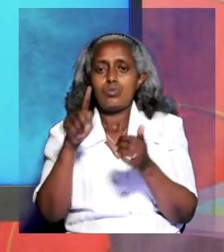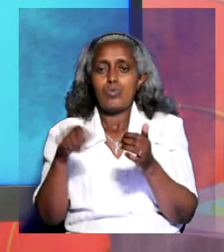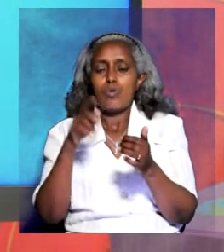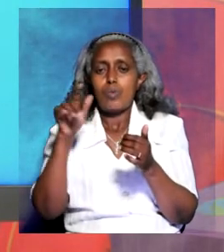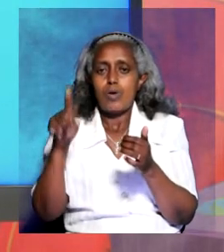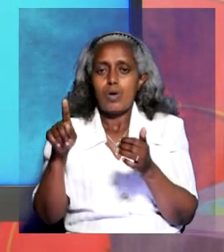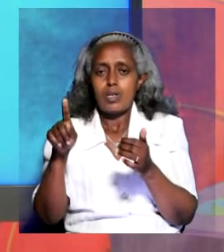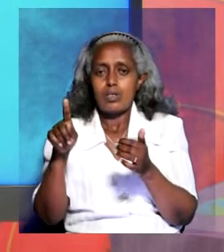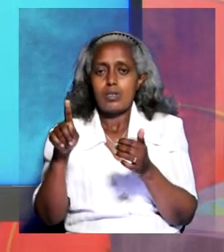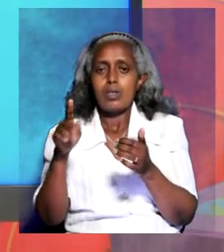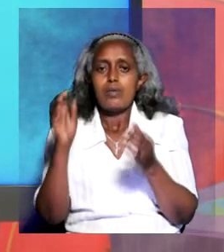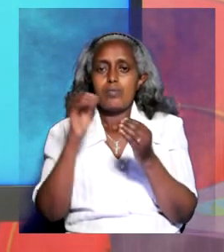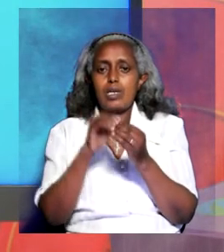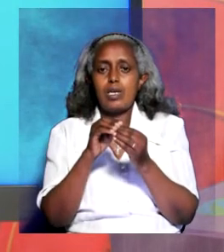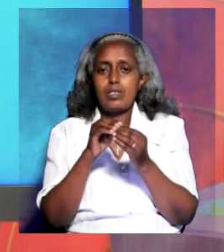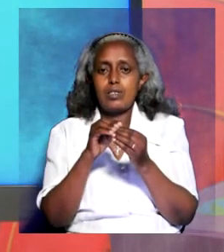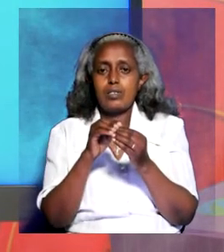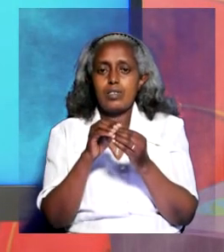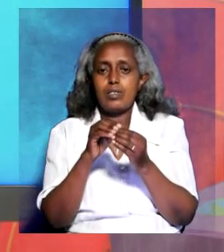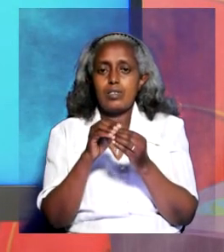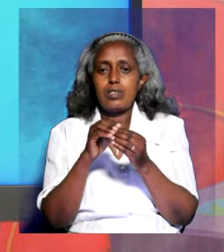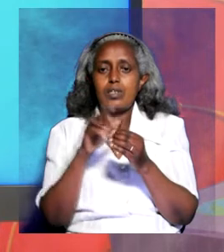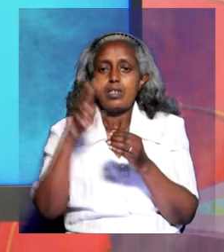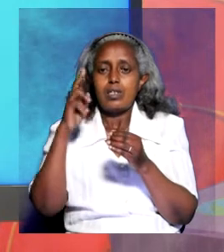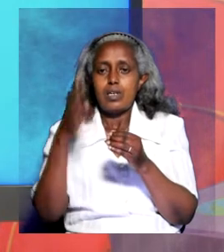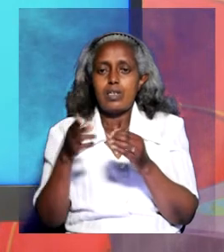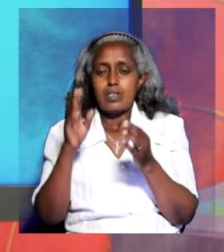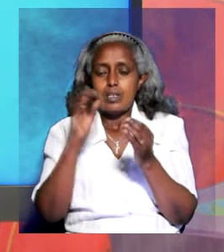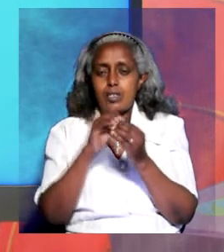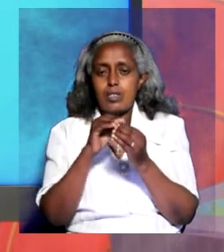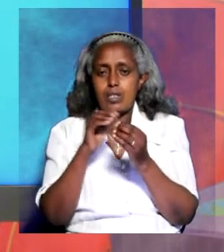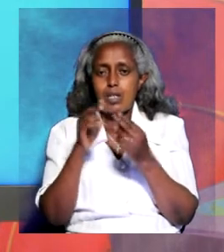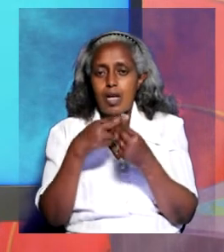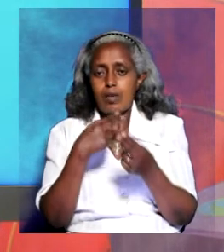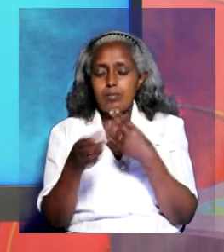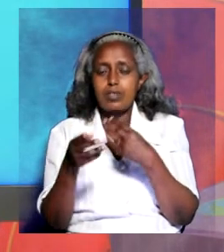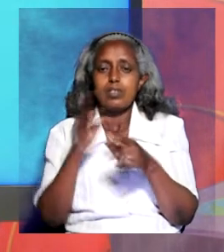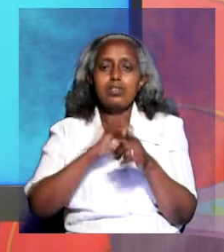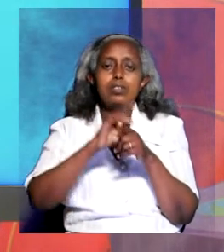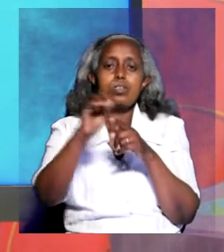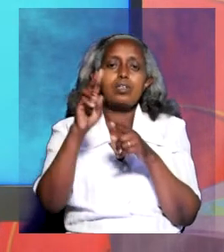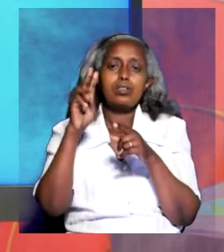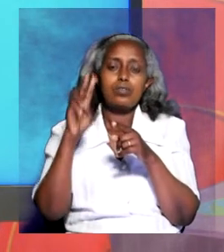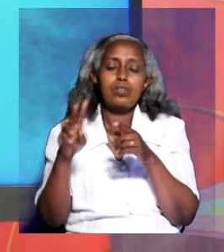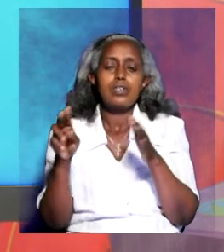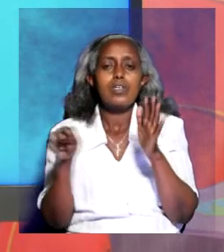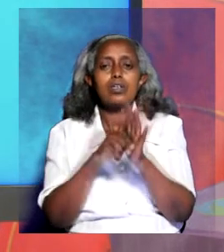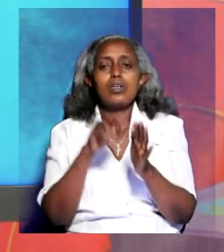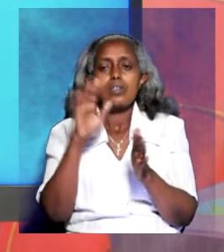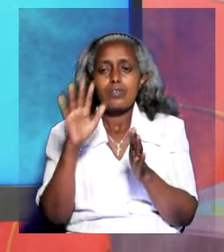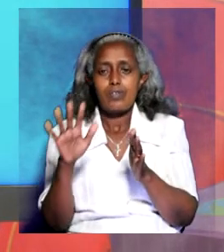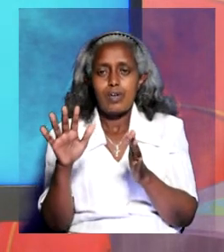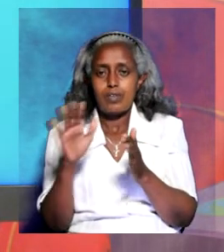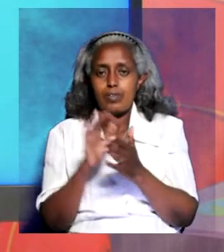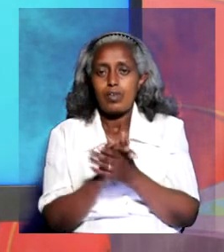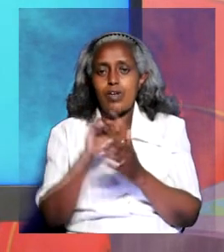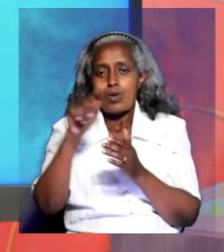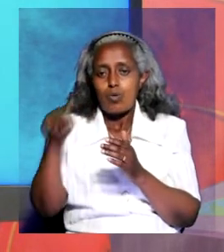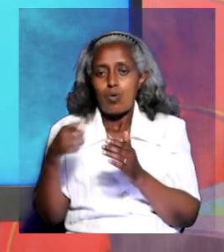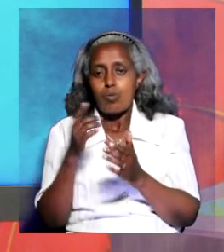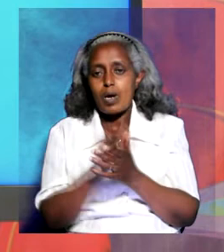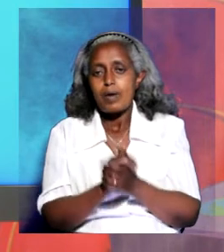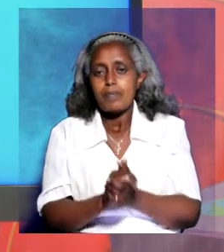1 plus lambda times the direction vector negative 5